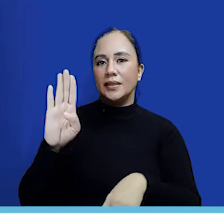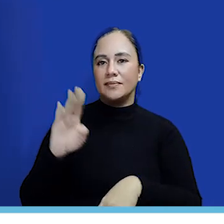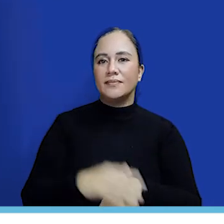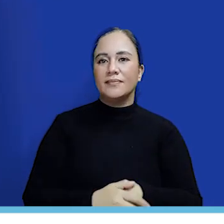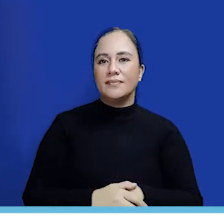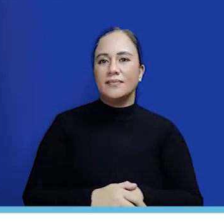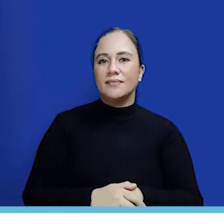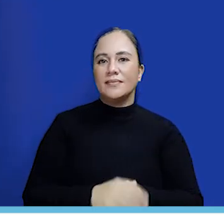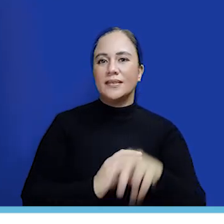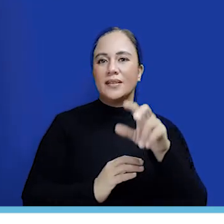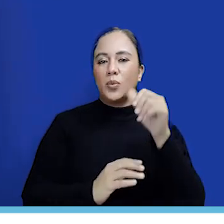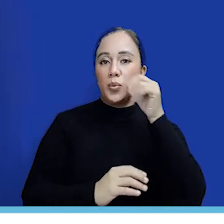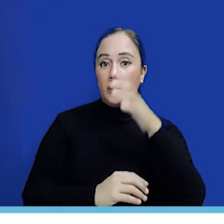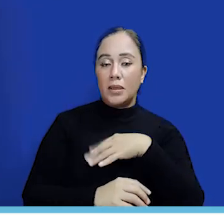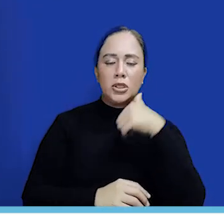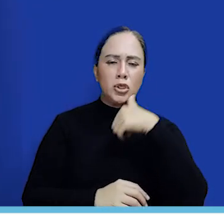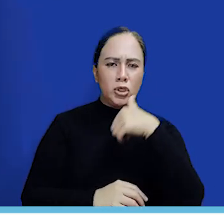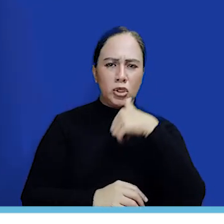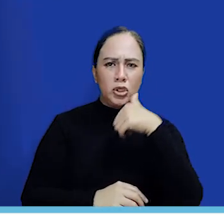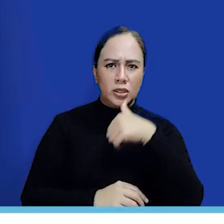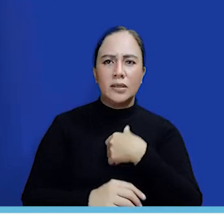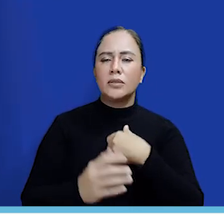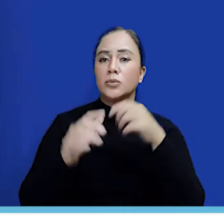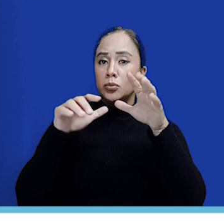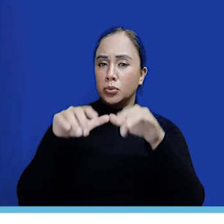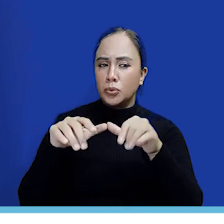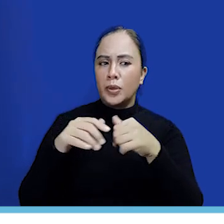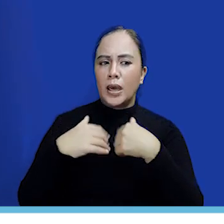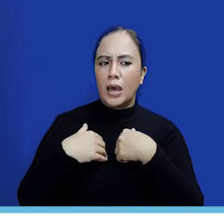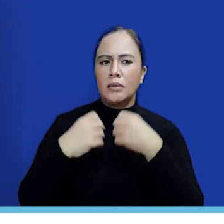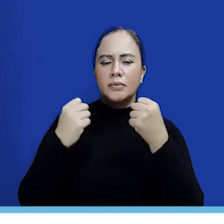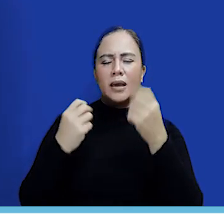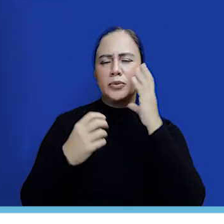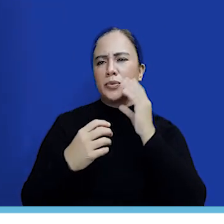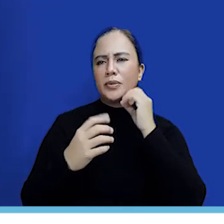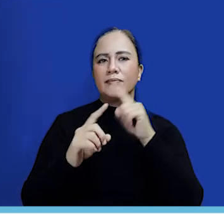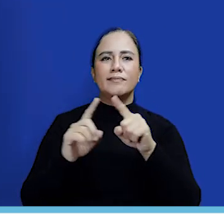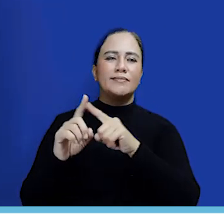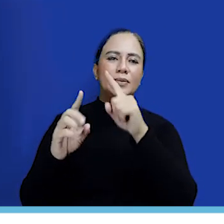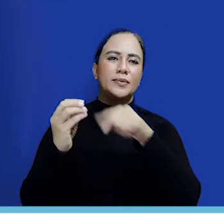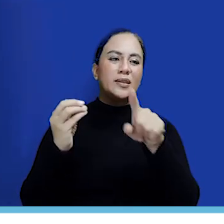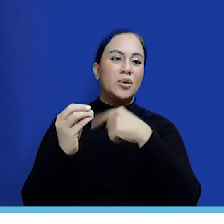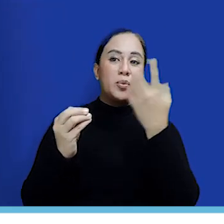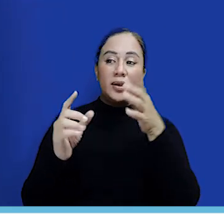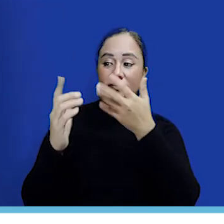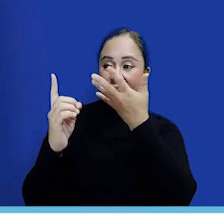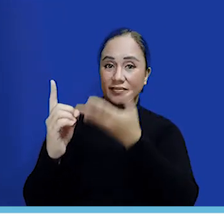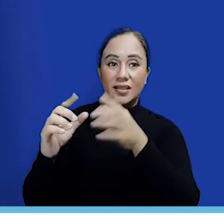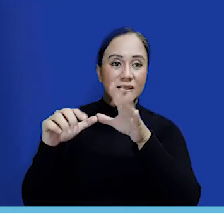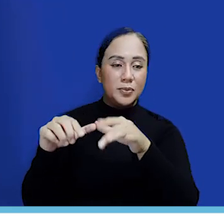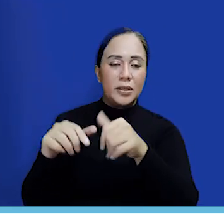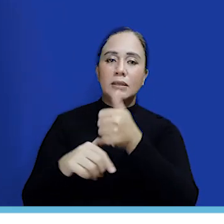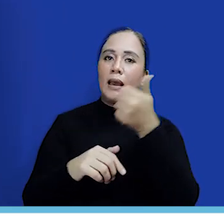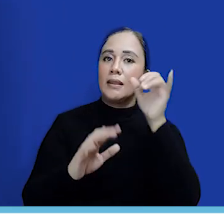is letter B. Women and girls with disabilities face multiple discrimination on the basis of their